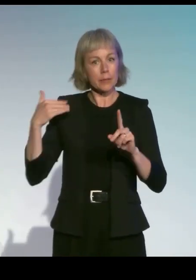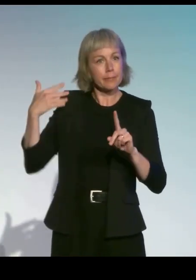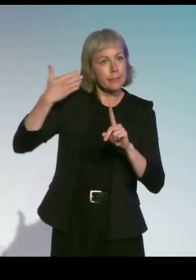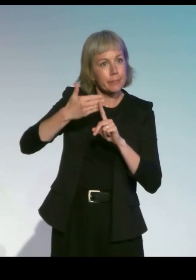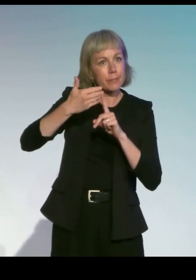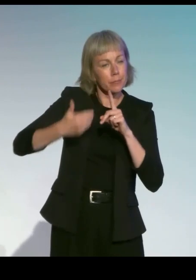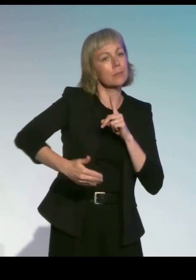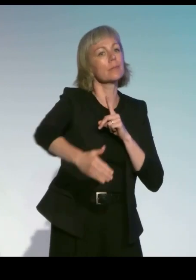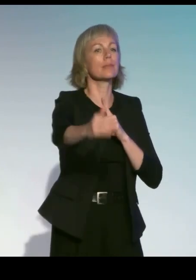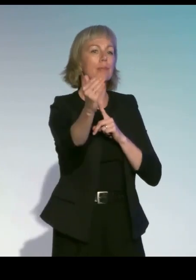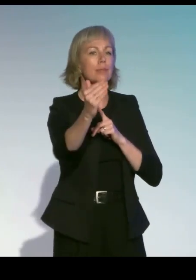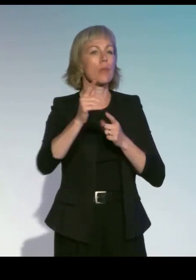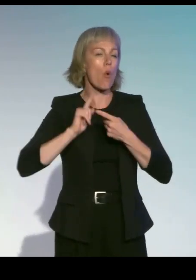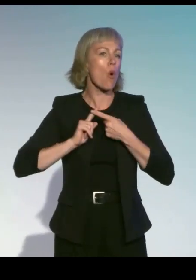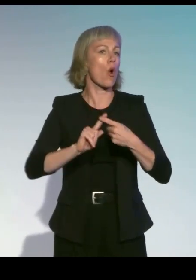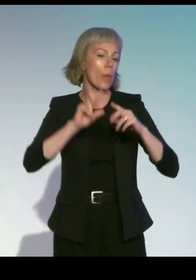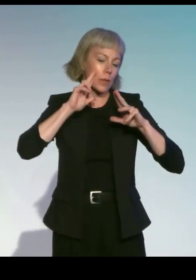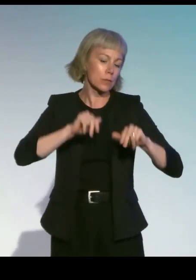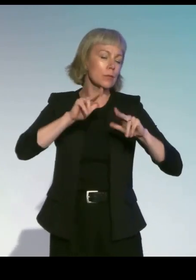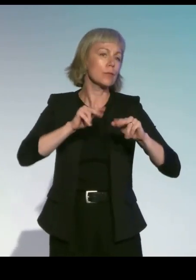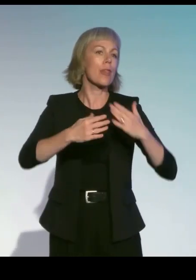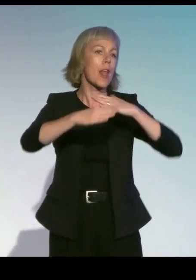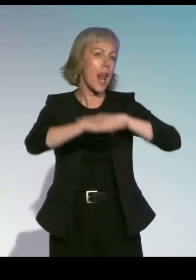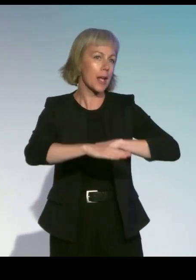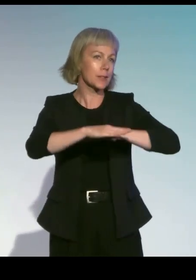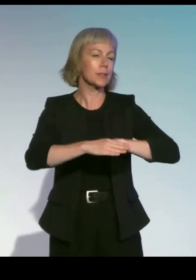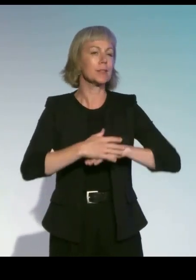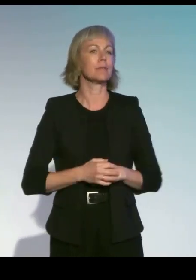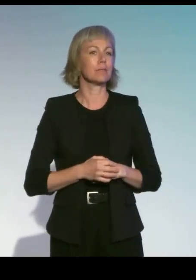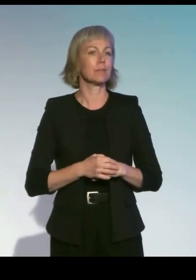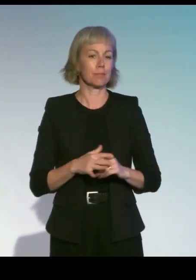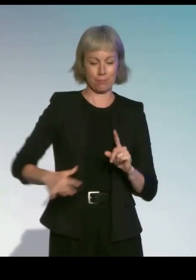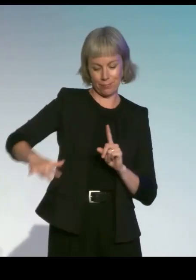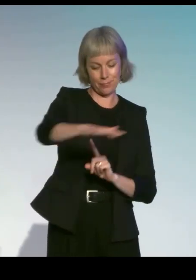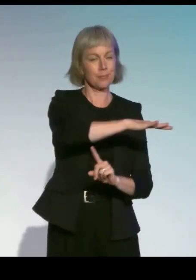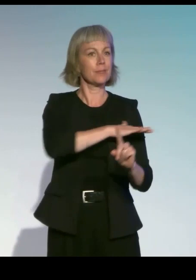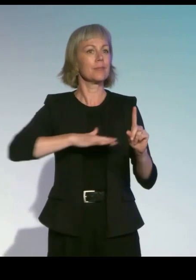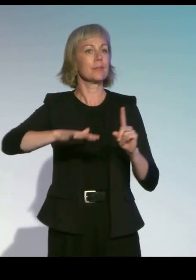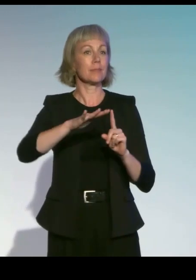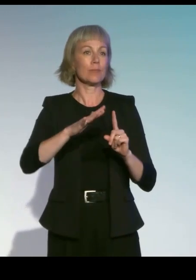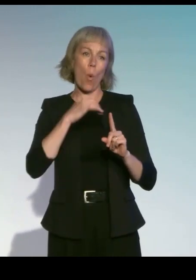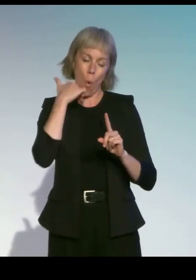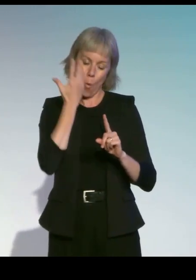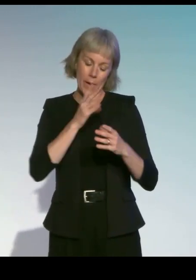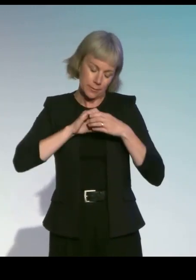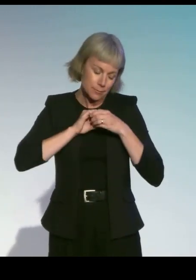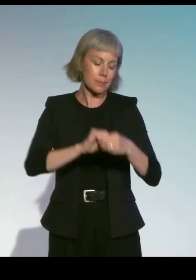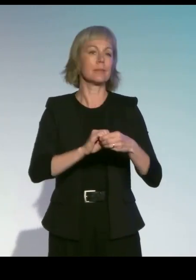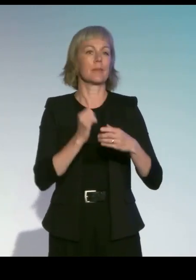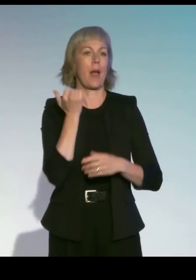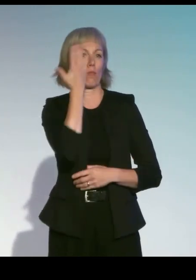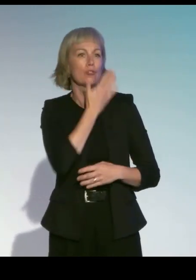the traditional and ongoing custodians of this land and of this place, which was and always will be Aboriginal